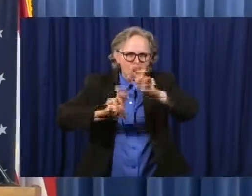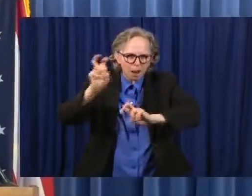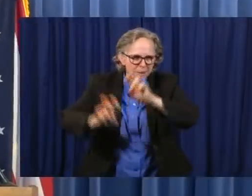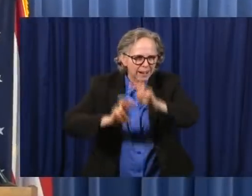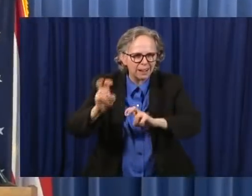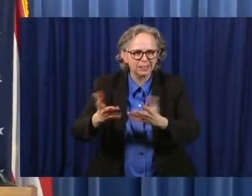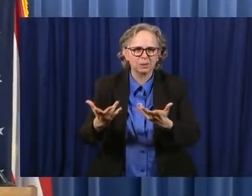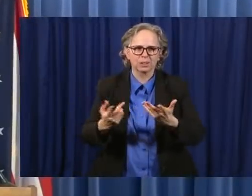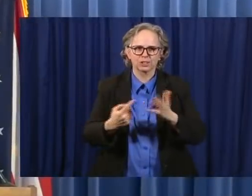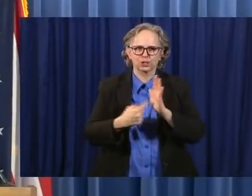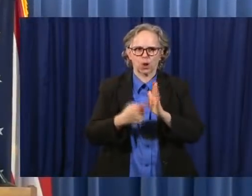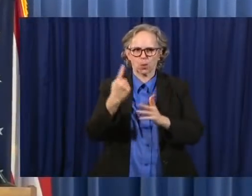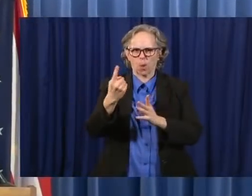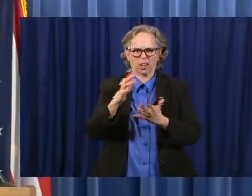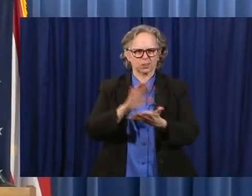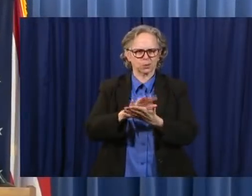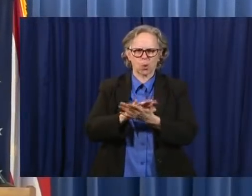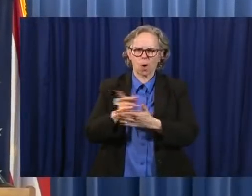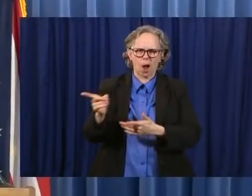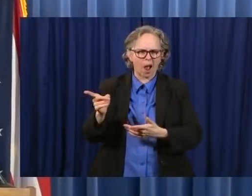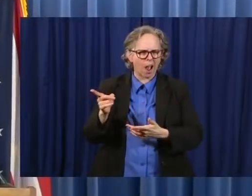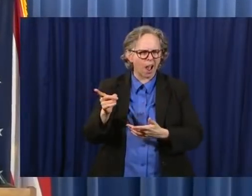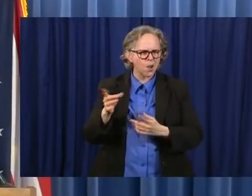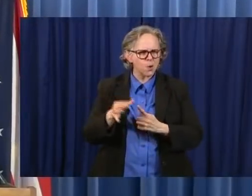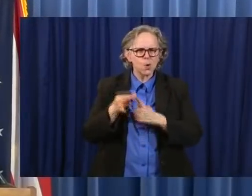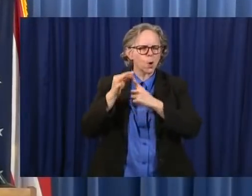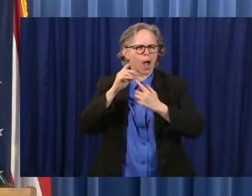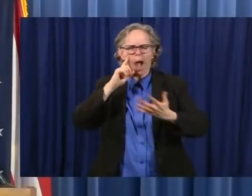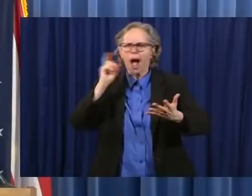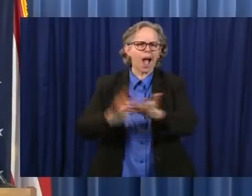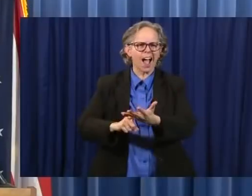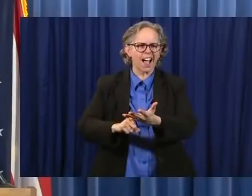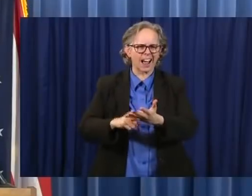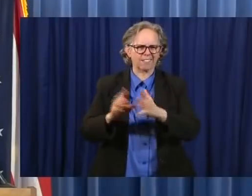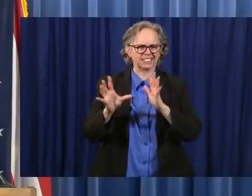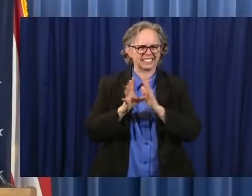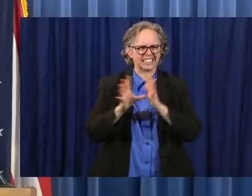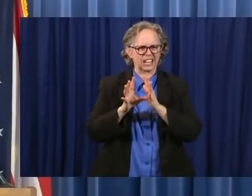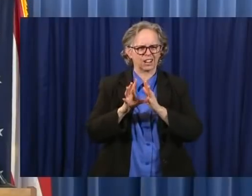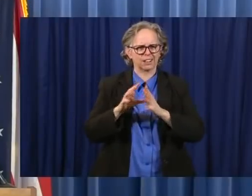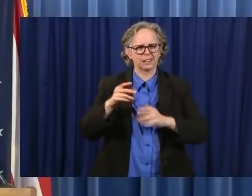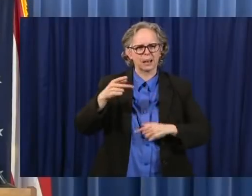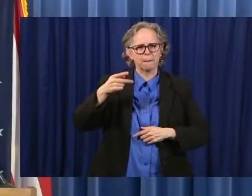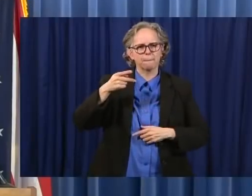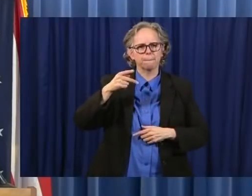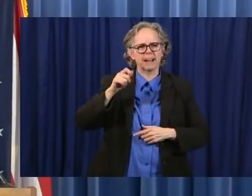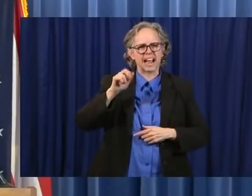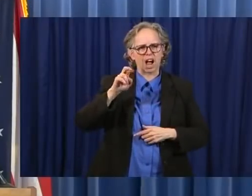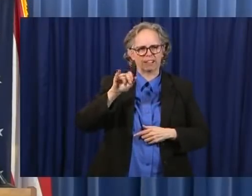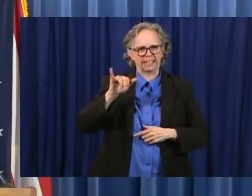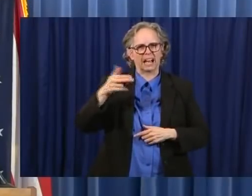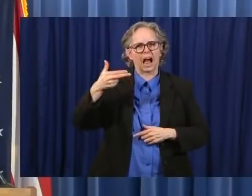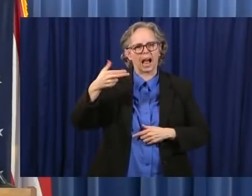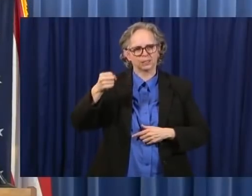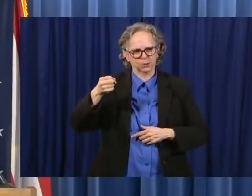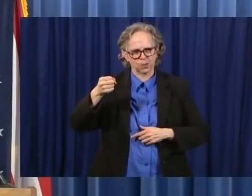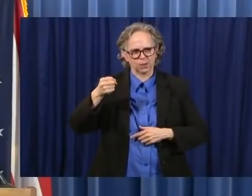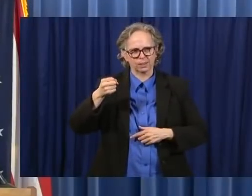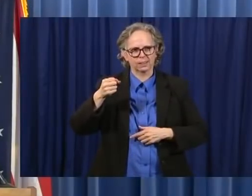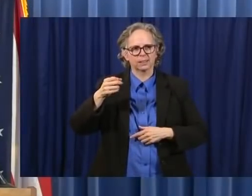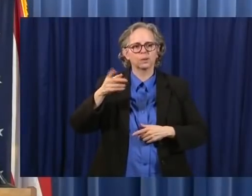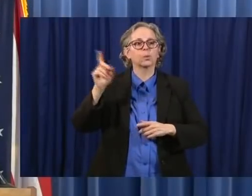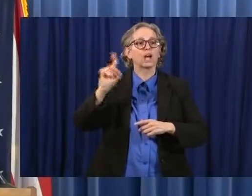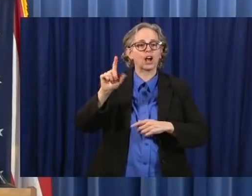that found a unique way to recognize their seniors. Perry High School, home of the Perry Pirates in Lake County, is still having a senior